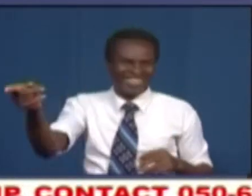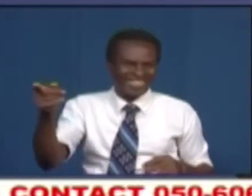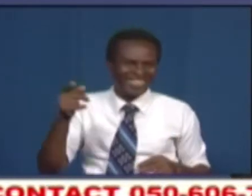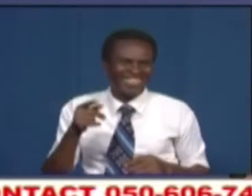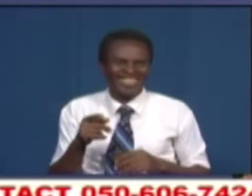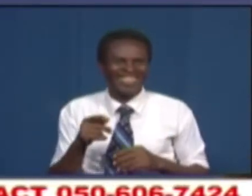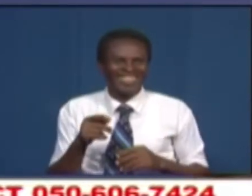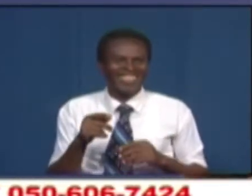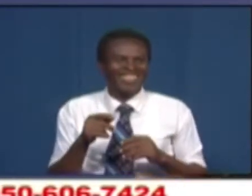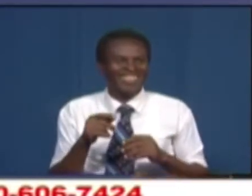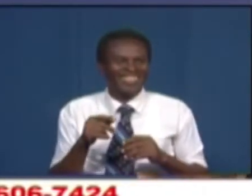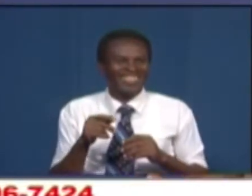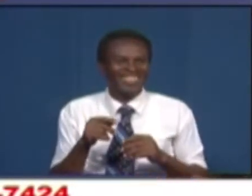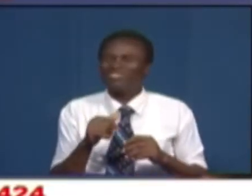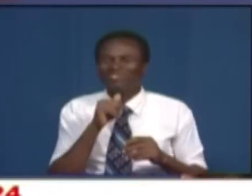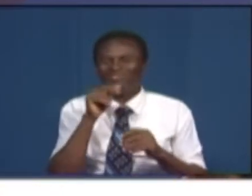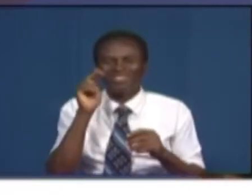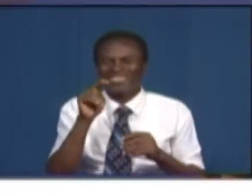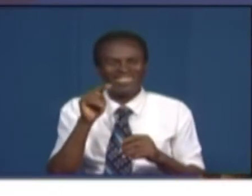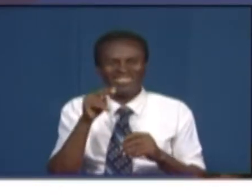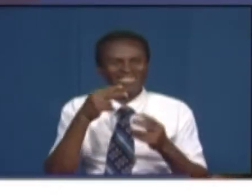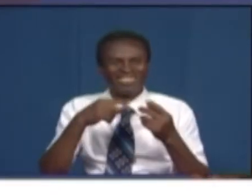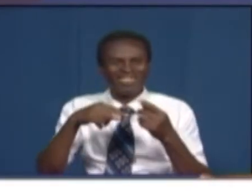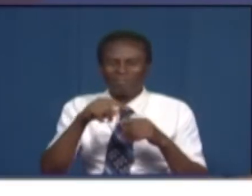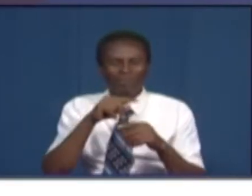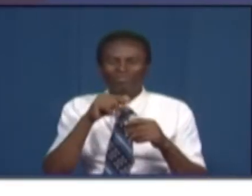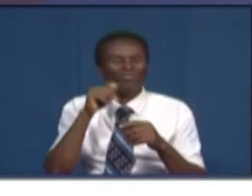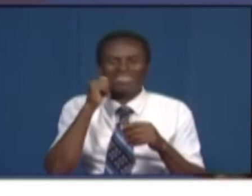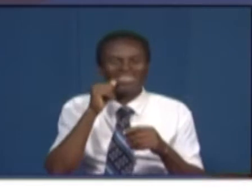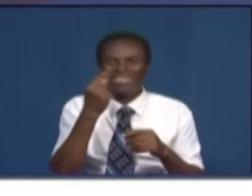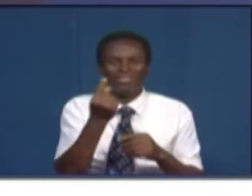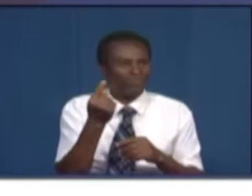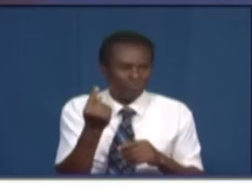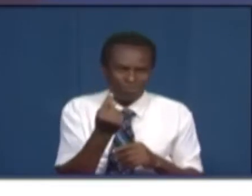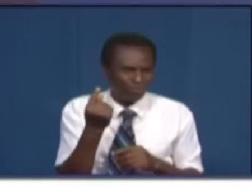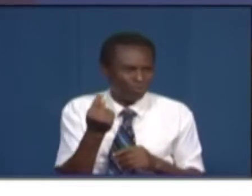that is not necessarily an adolescent girl issue. I think that generally